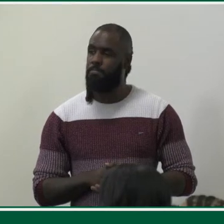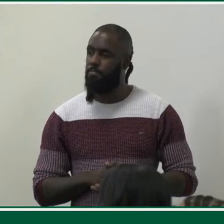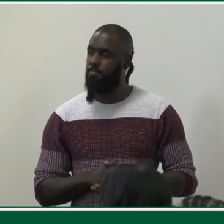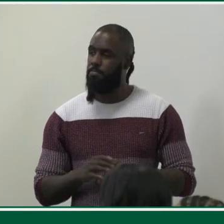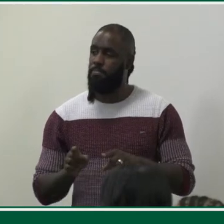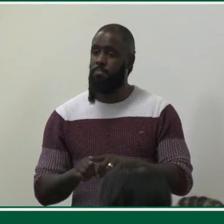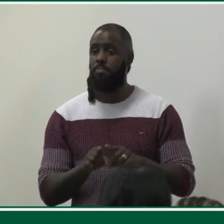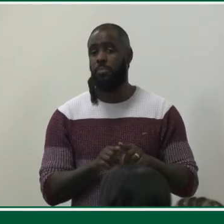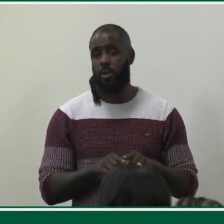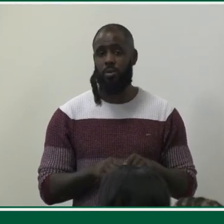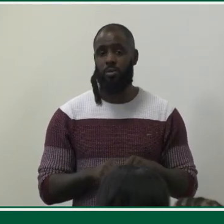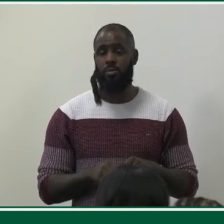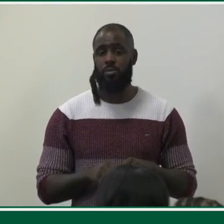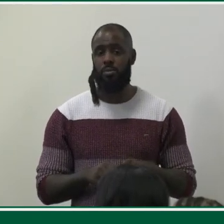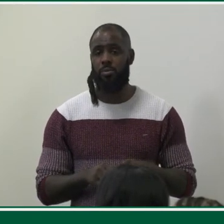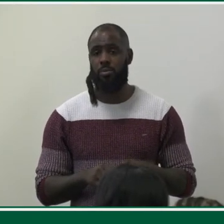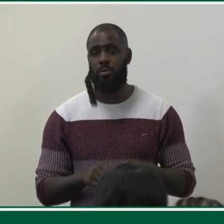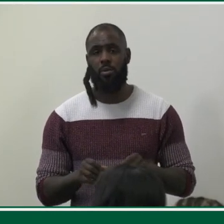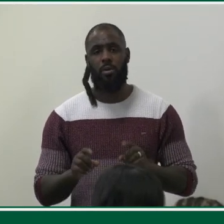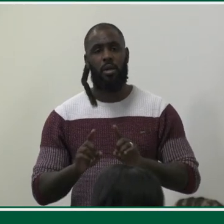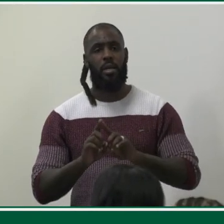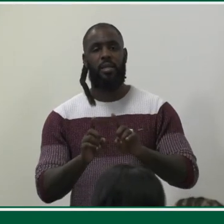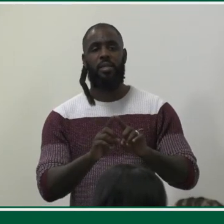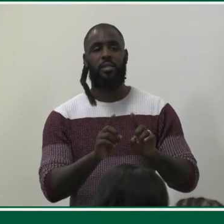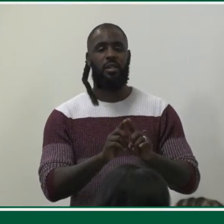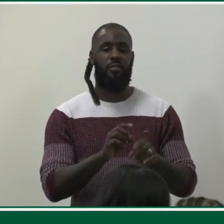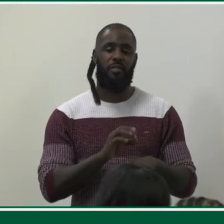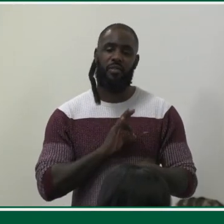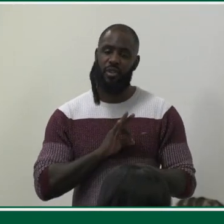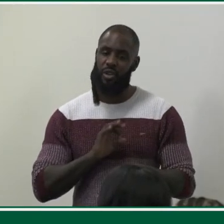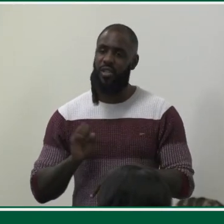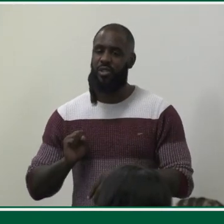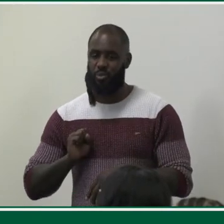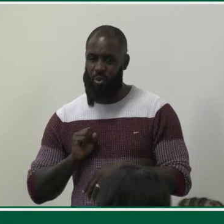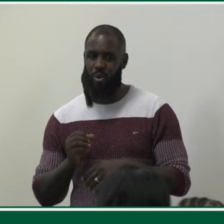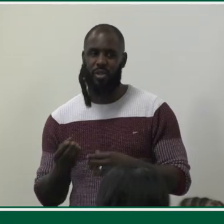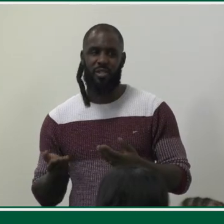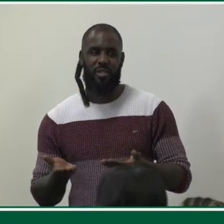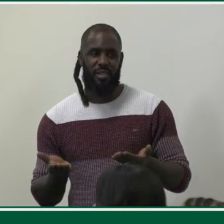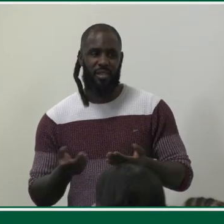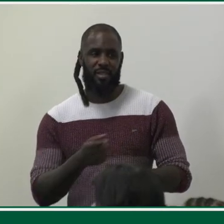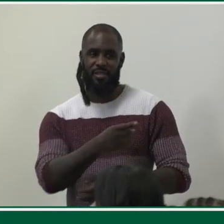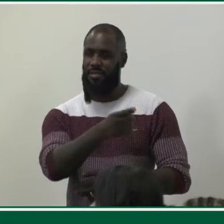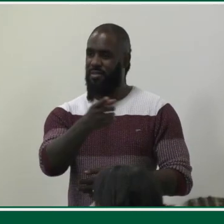I also want to acknowledge all the different fraternities and sororities that are in the room.